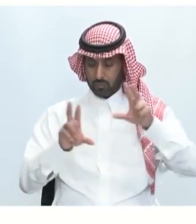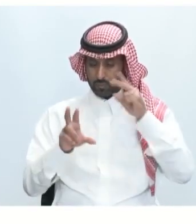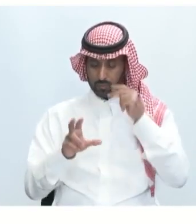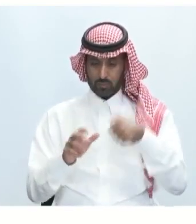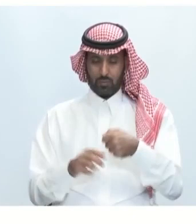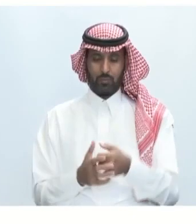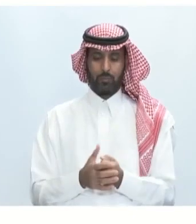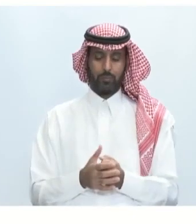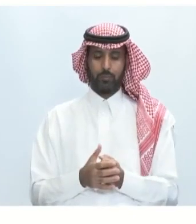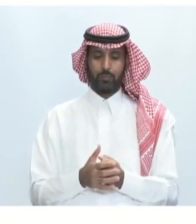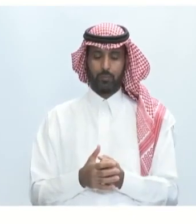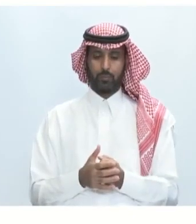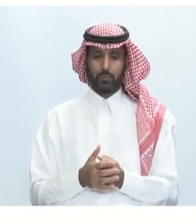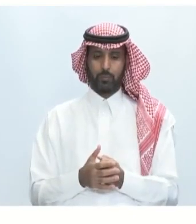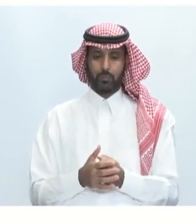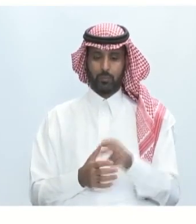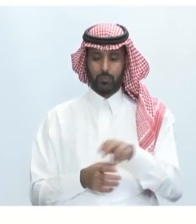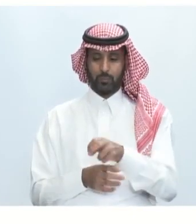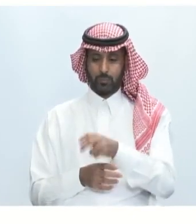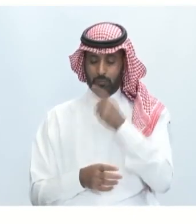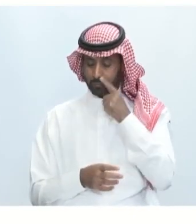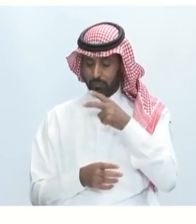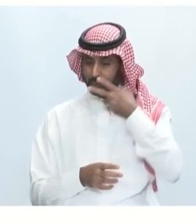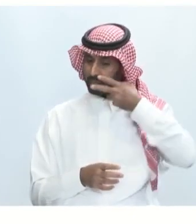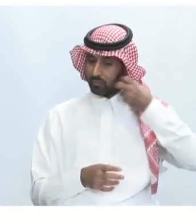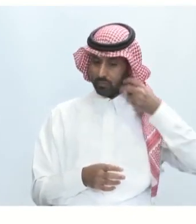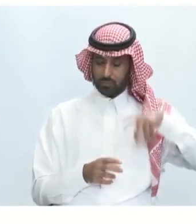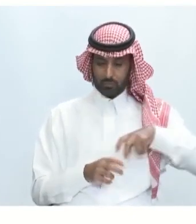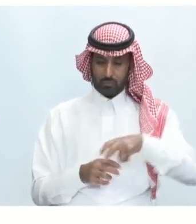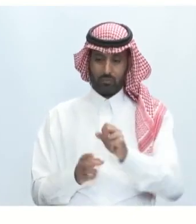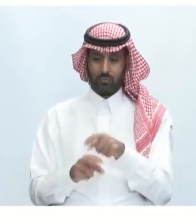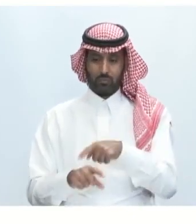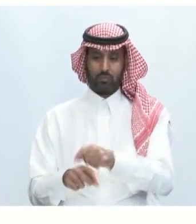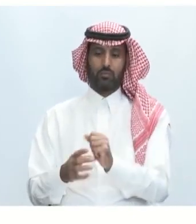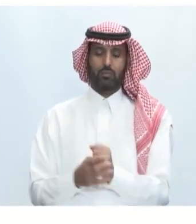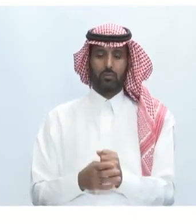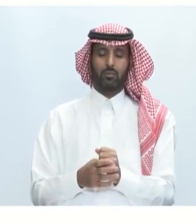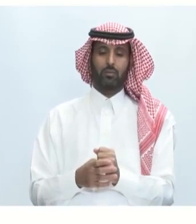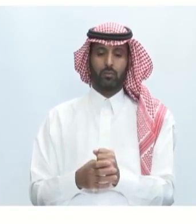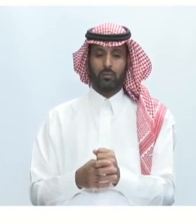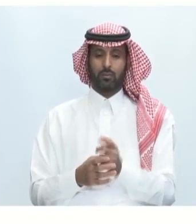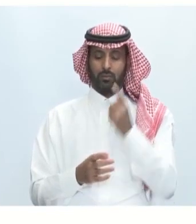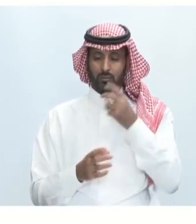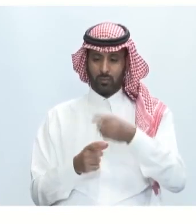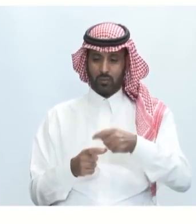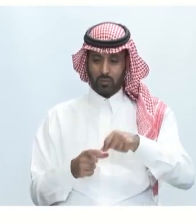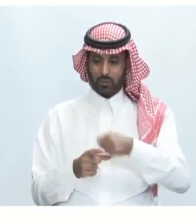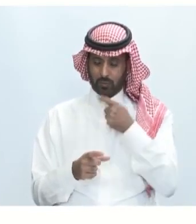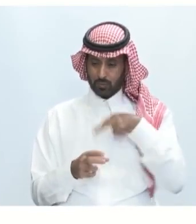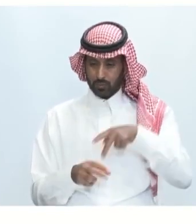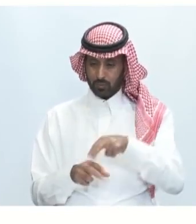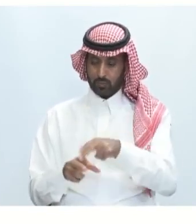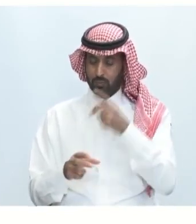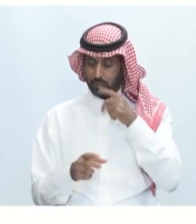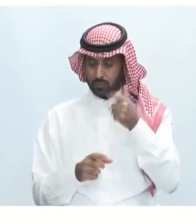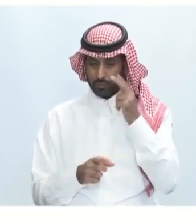easy one. We all know about cartoons, especially with cats and mice. So his cheese, the cat, the